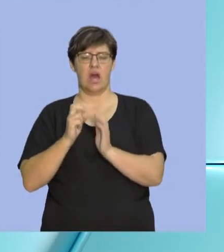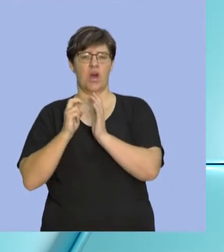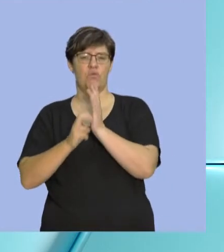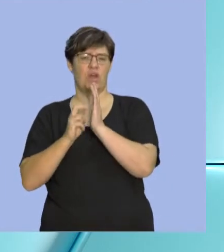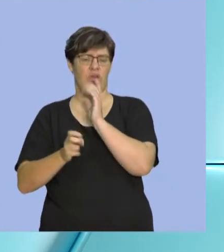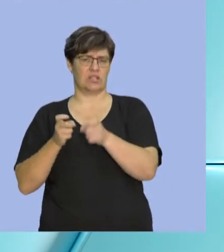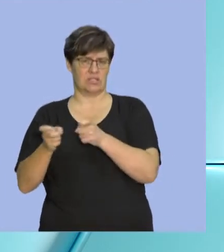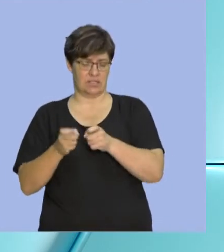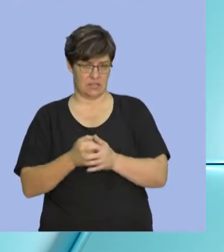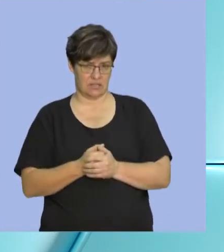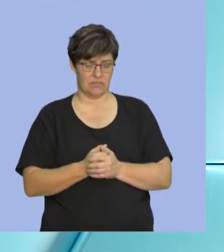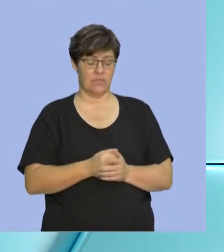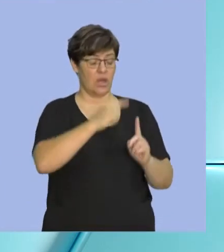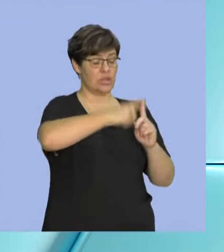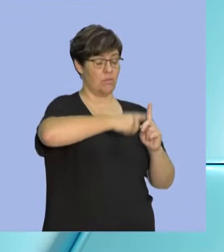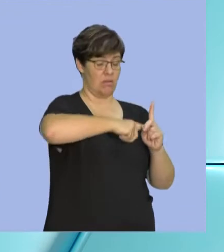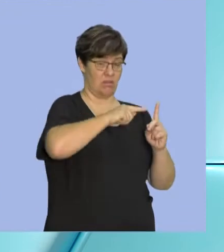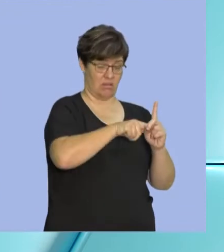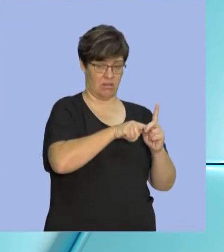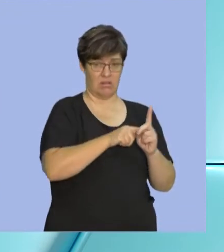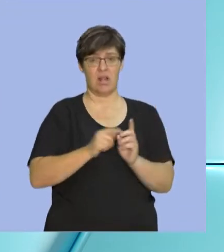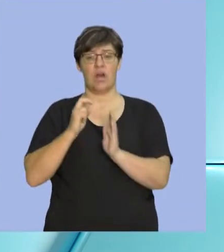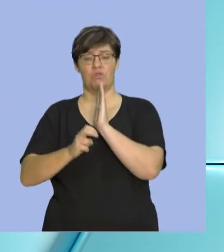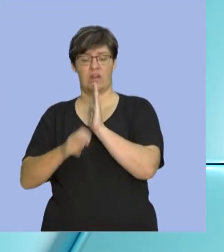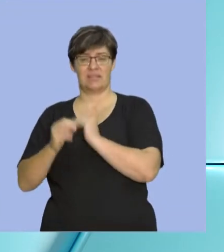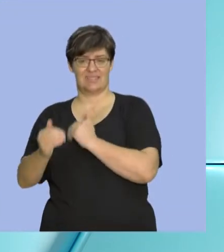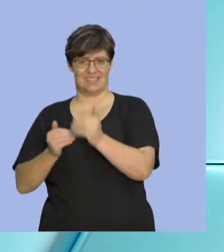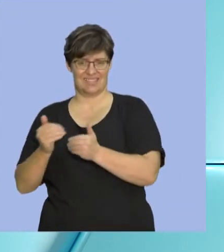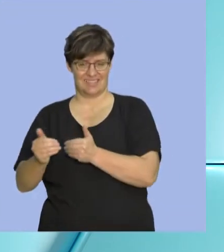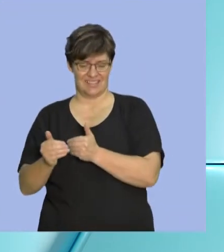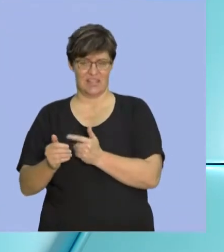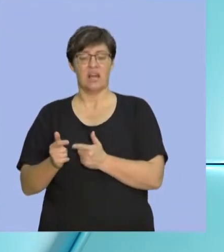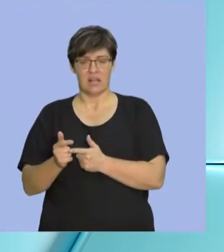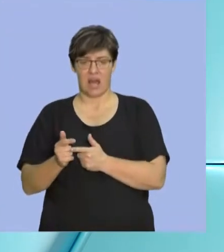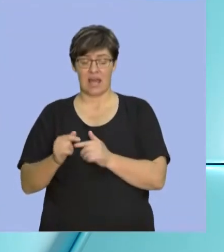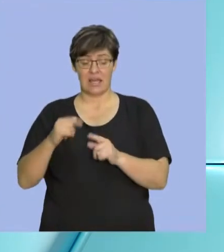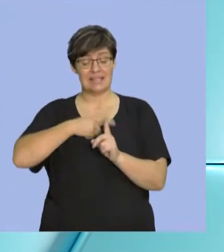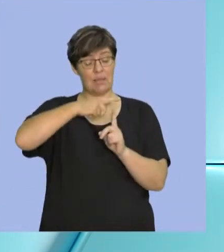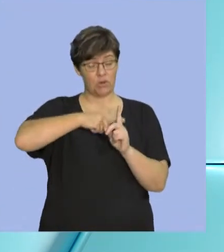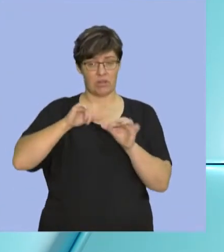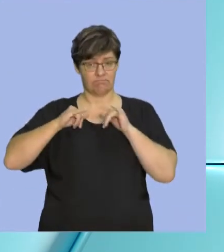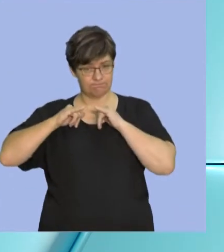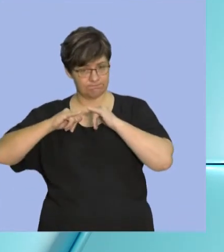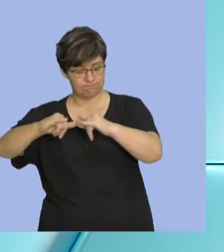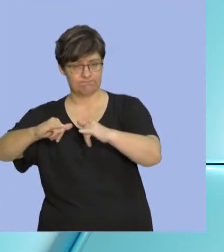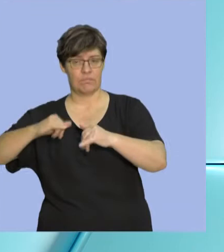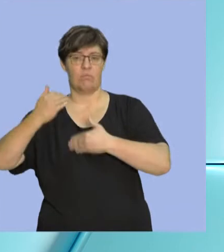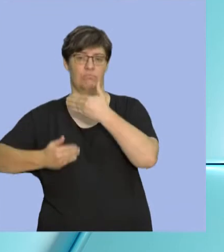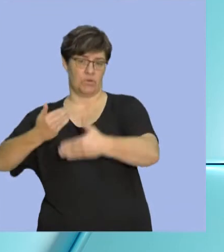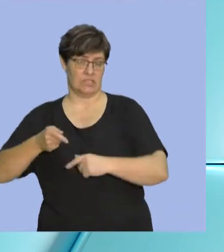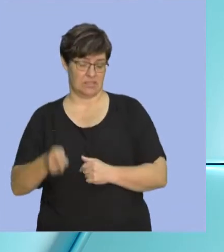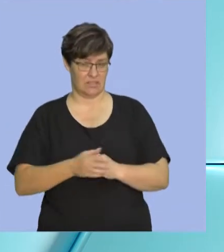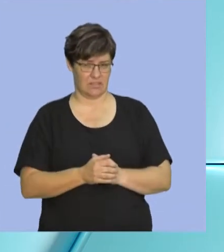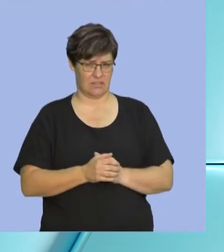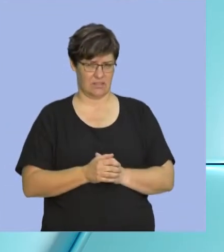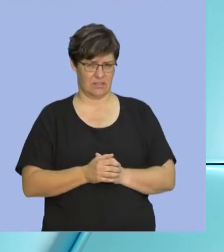to temperature, and regulation refers to the process of keeping that temperature constant. Now, have you ever wondered about how